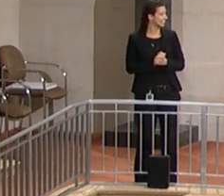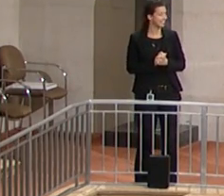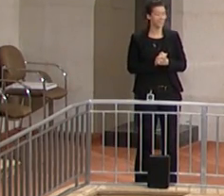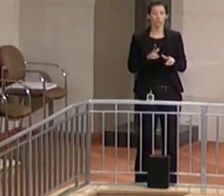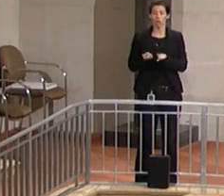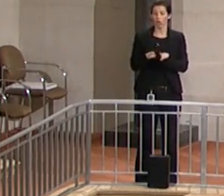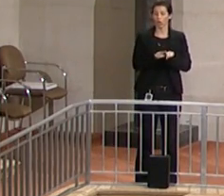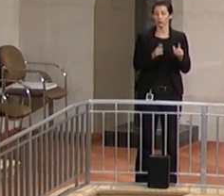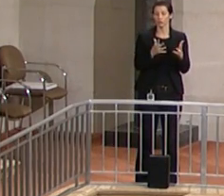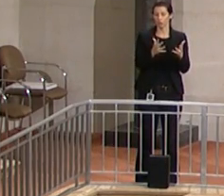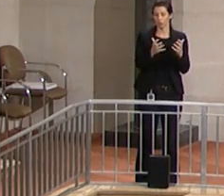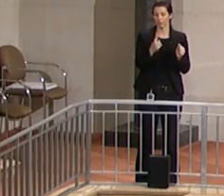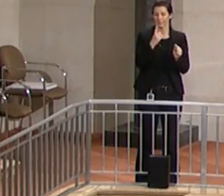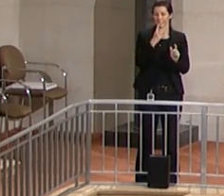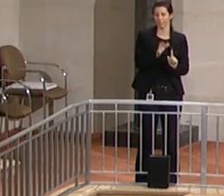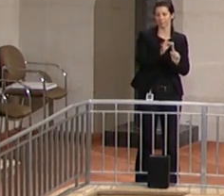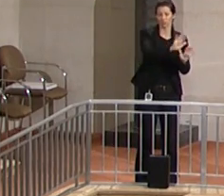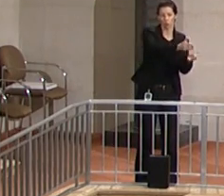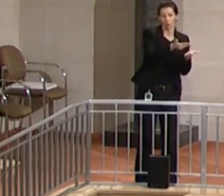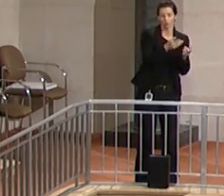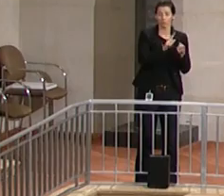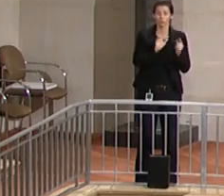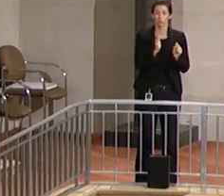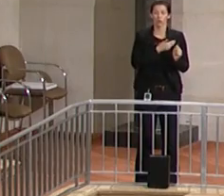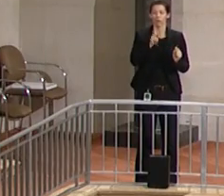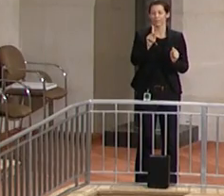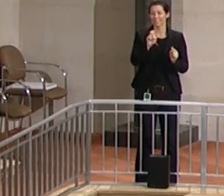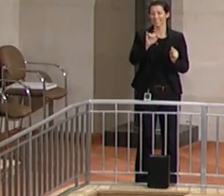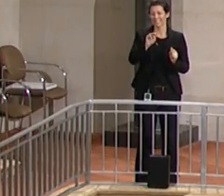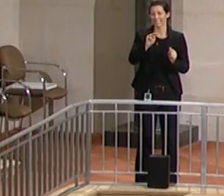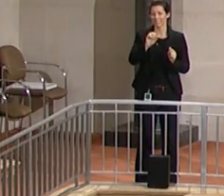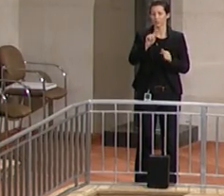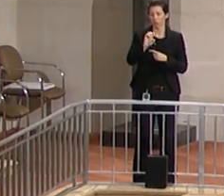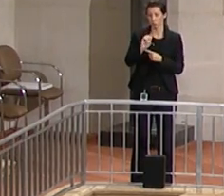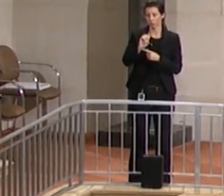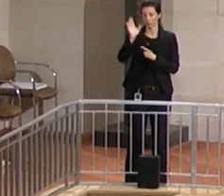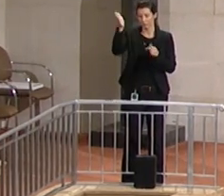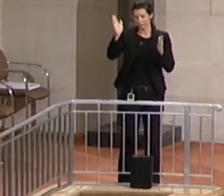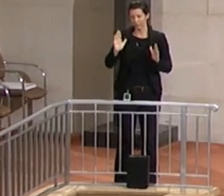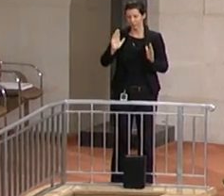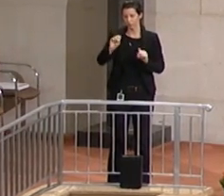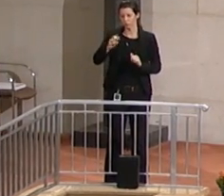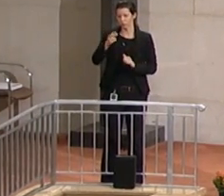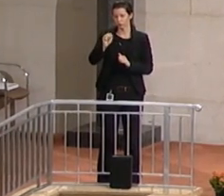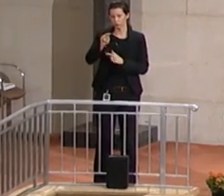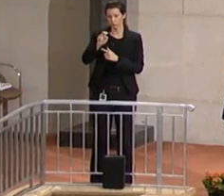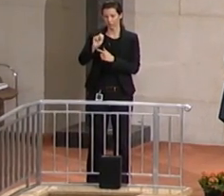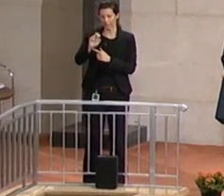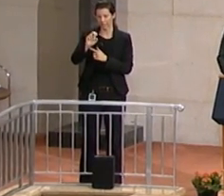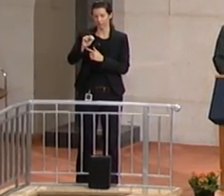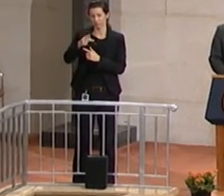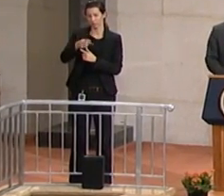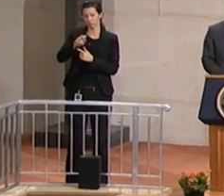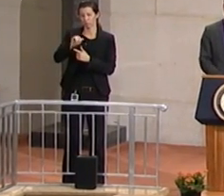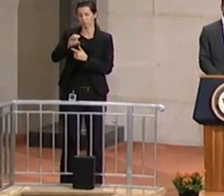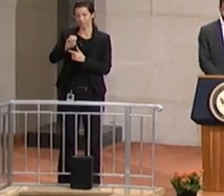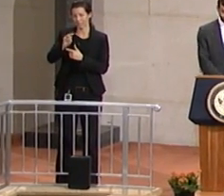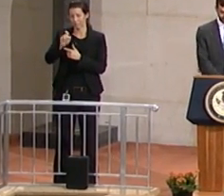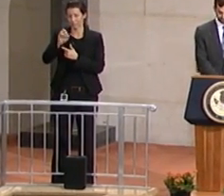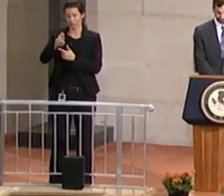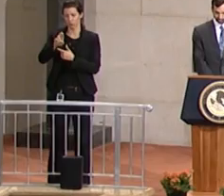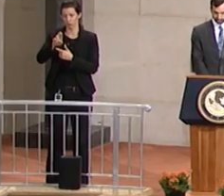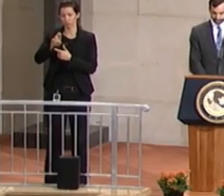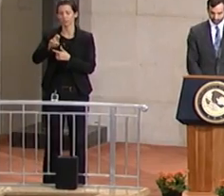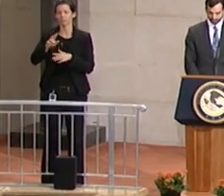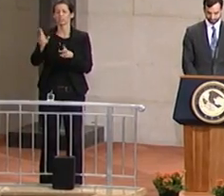I'd also like to extend a special welcome to our keynote speaker, Shannon Price Minter, Legal Director of the National Center for Lesbian Rights.